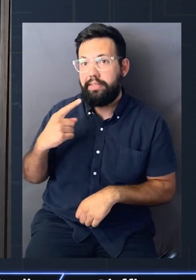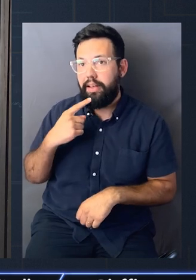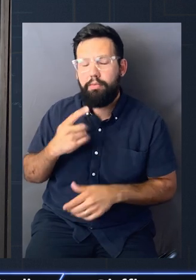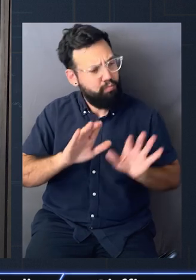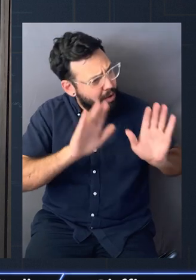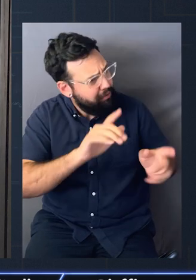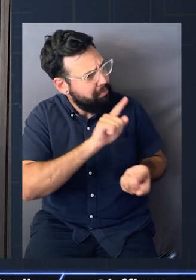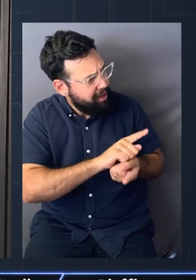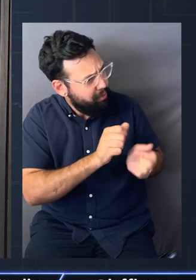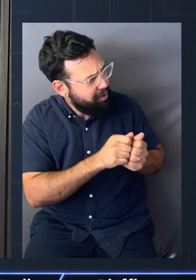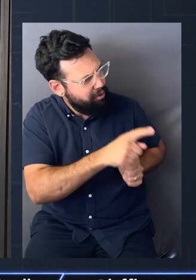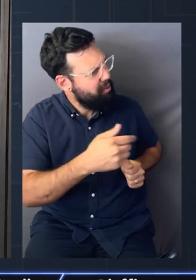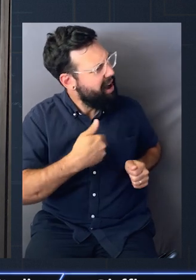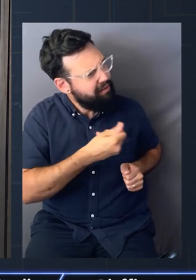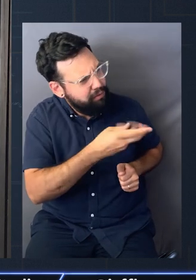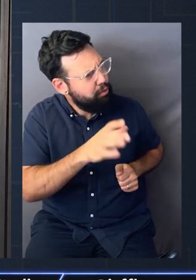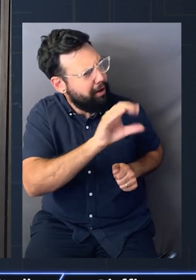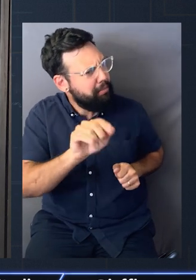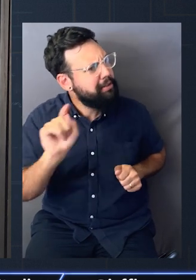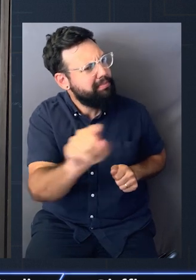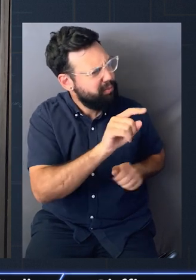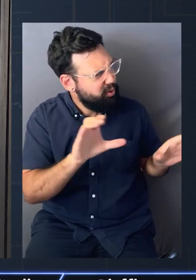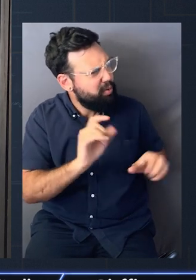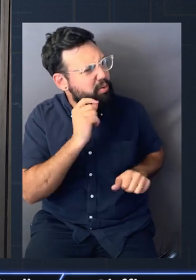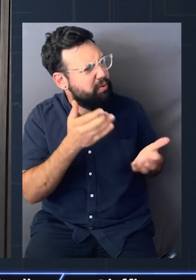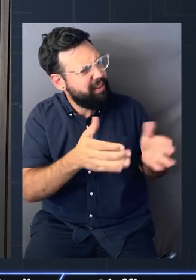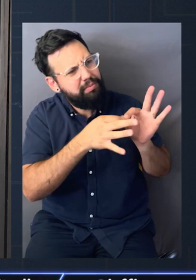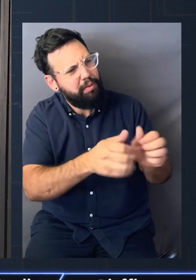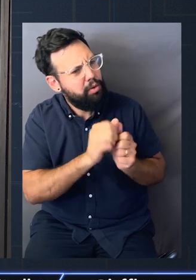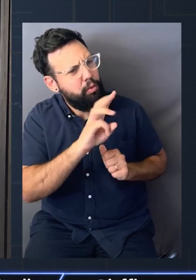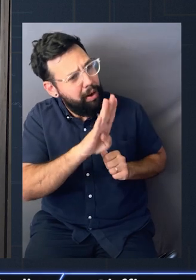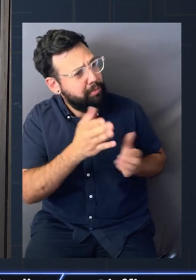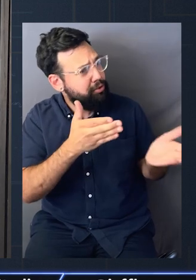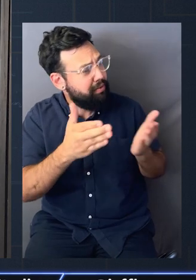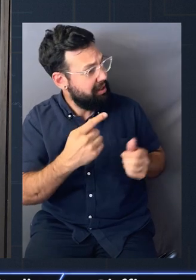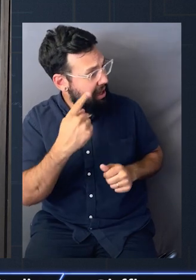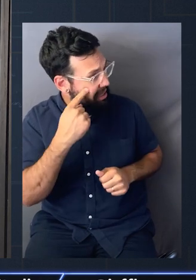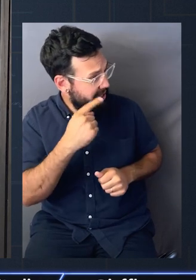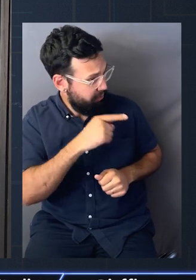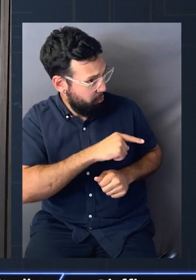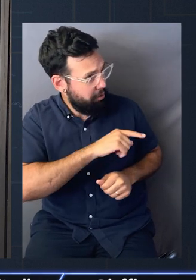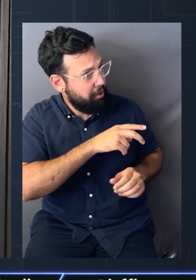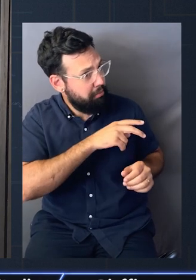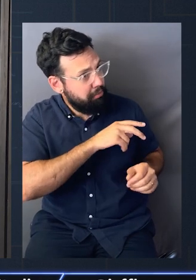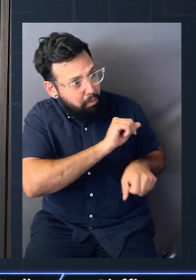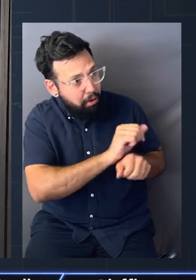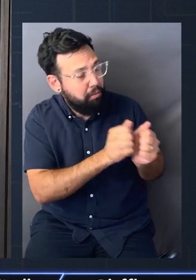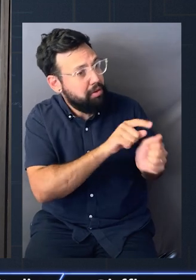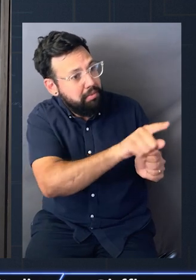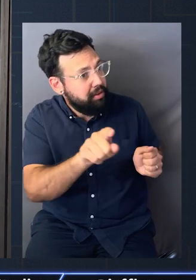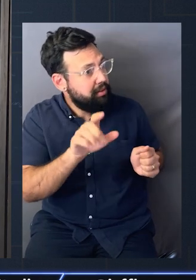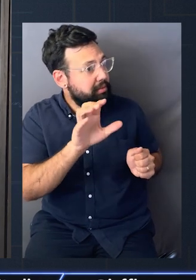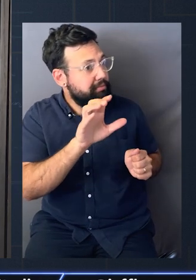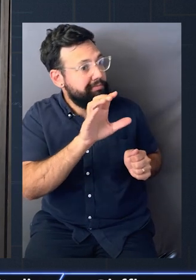hey, Jeff, wonderful to meet with you. I got some companies in my portfolio that are doing some pretty cool stuff with web services. I think if you could help them